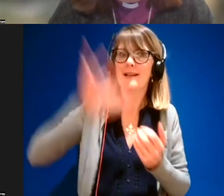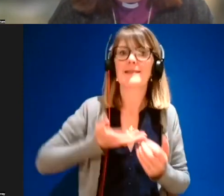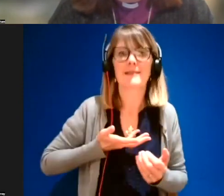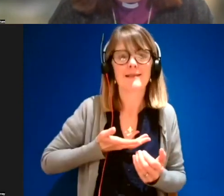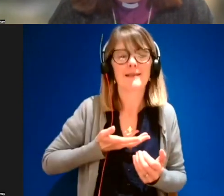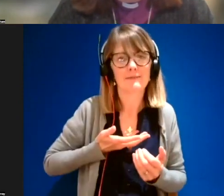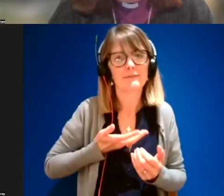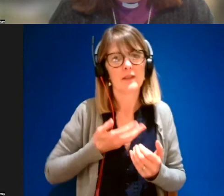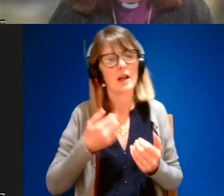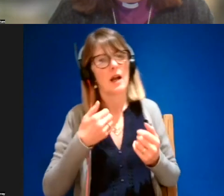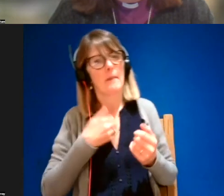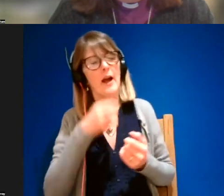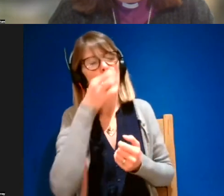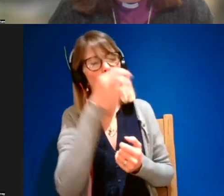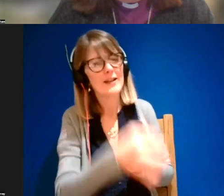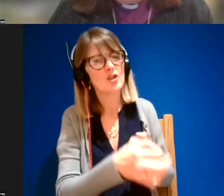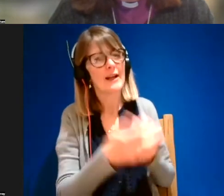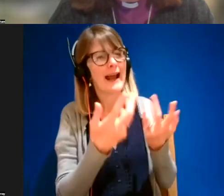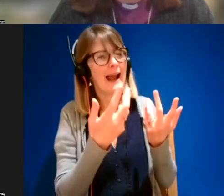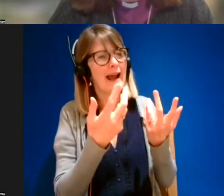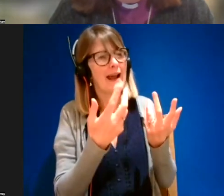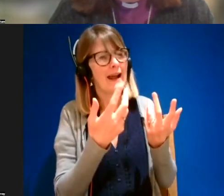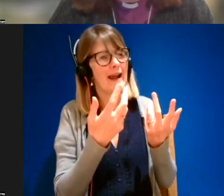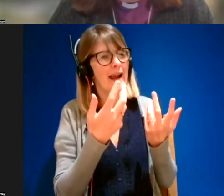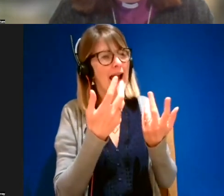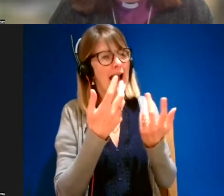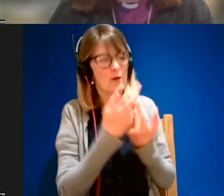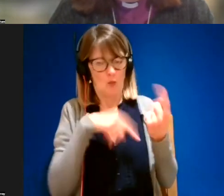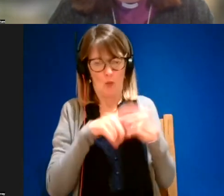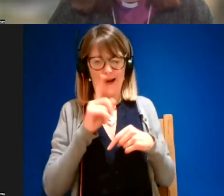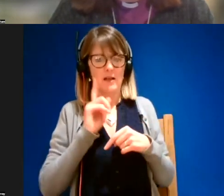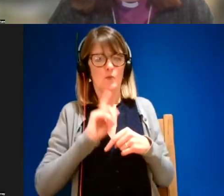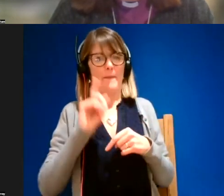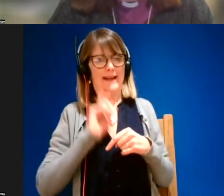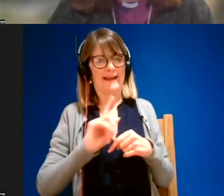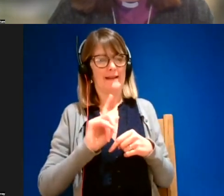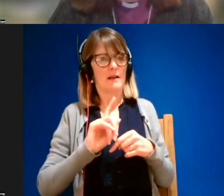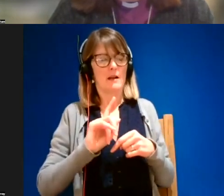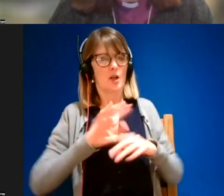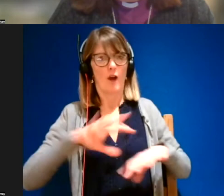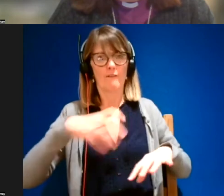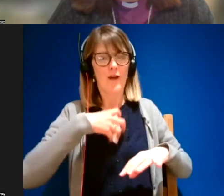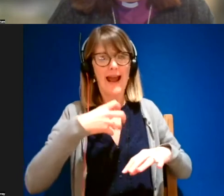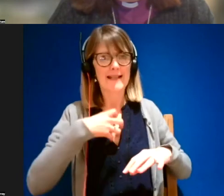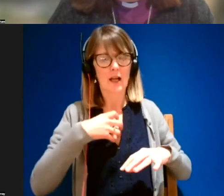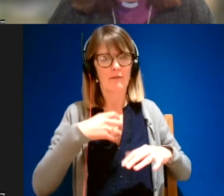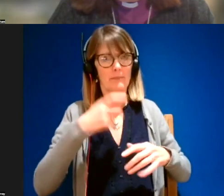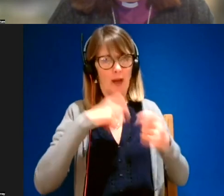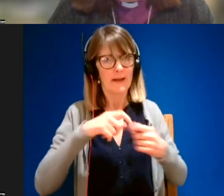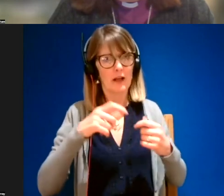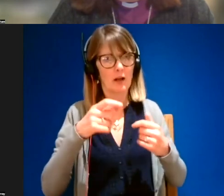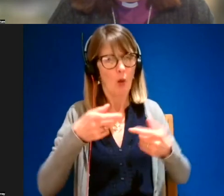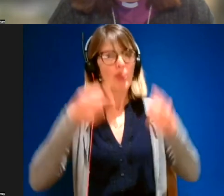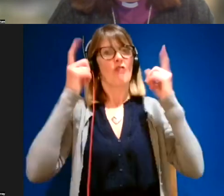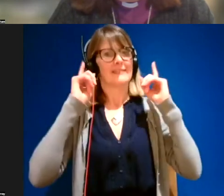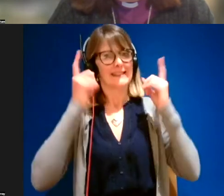we as women make sure that we're not scared to step into authority? I remember being part of a conversation with someone who said, how do we